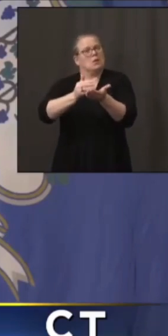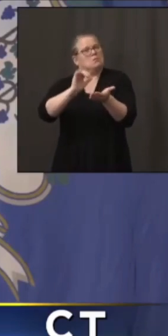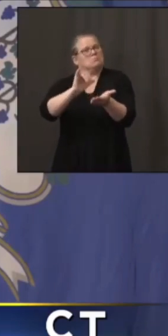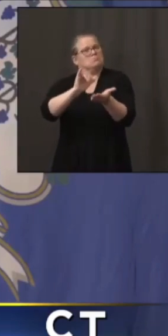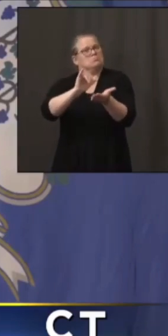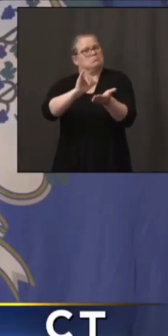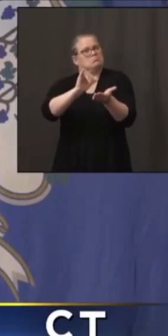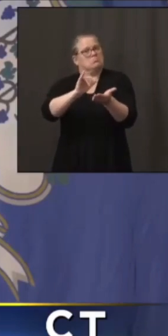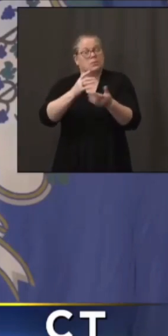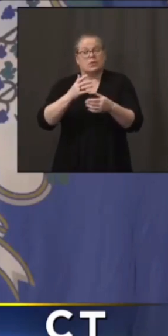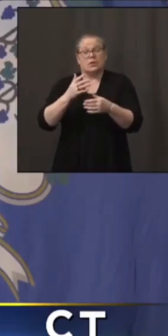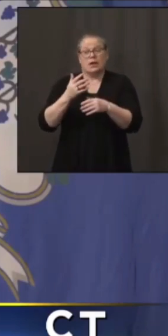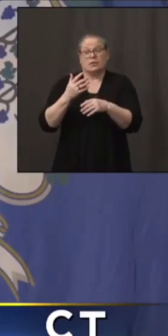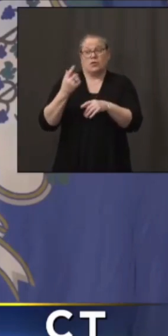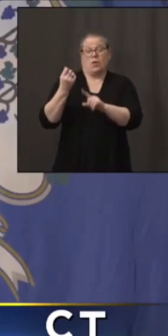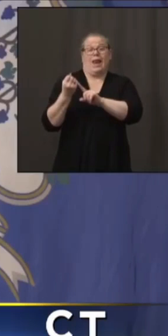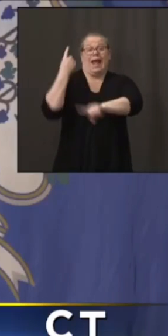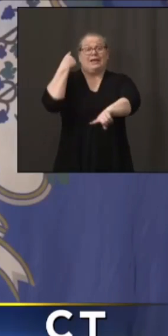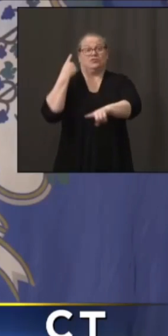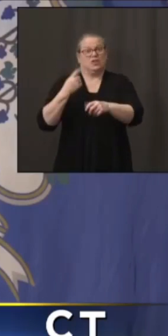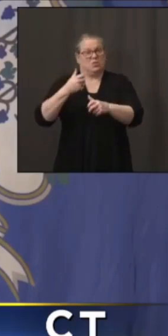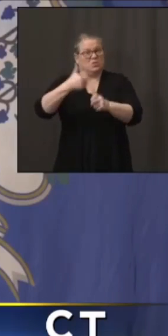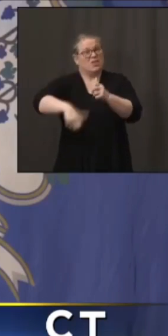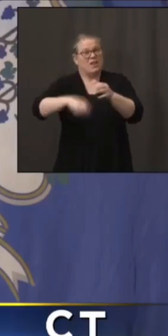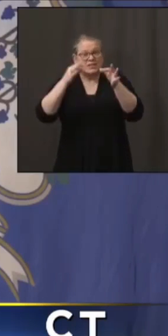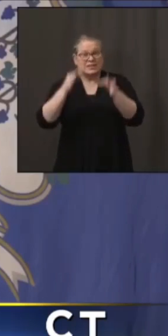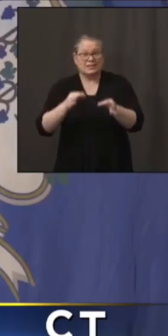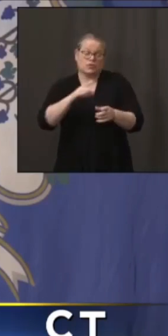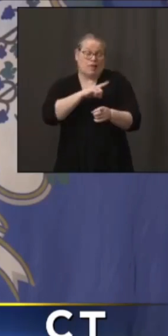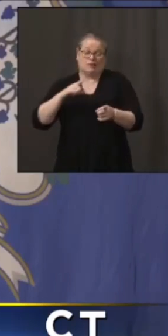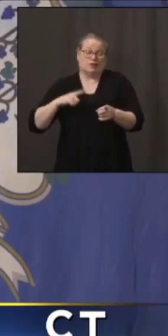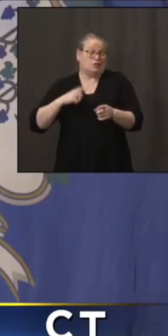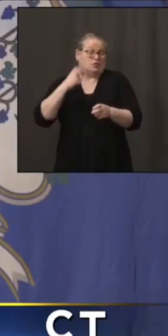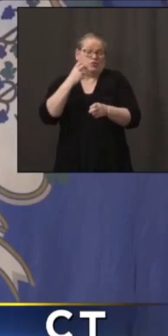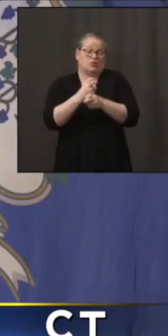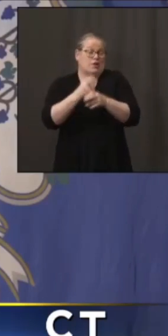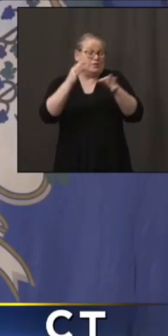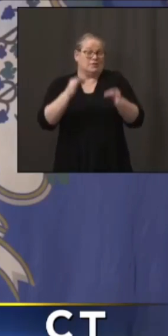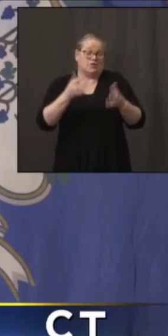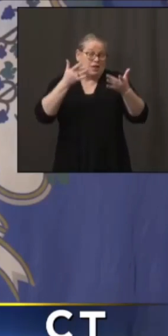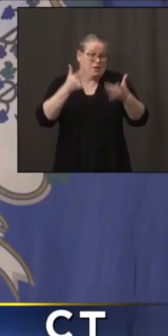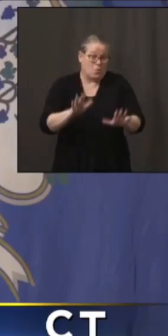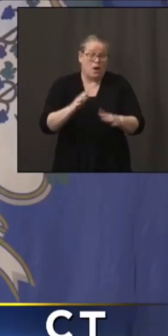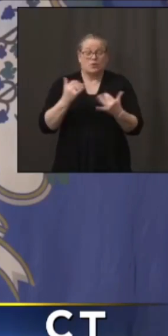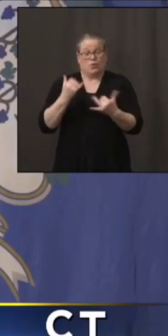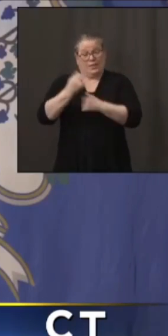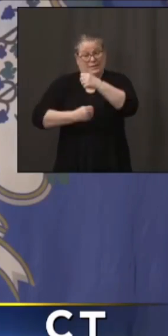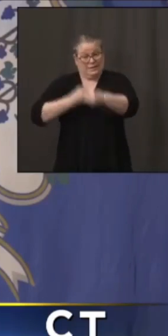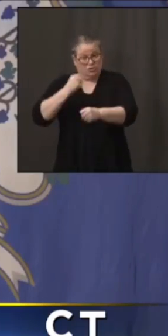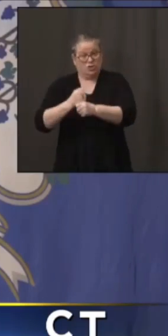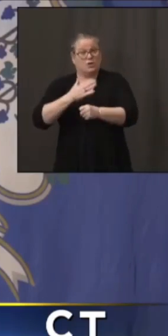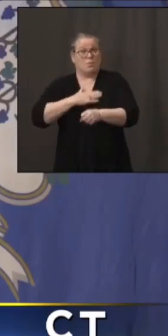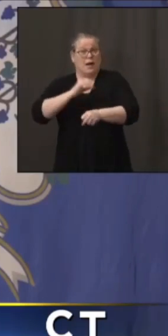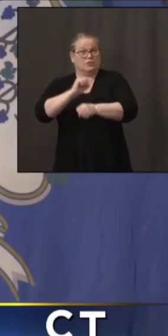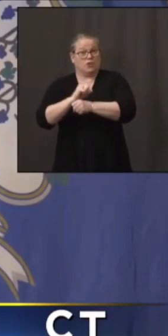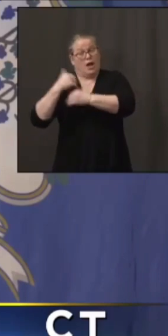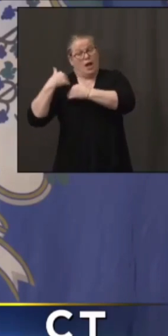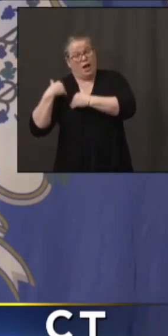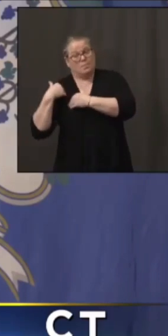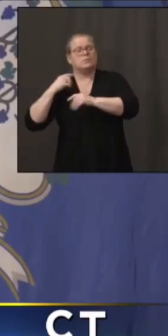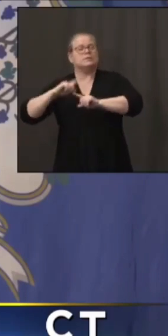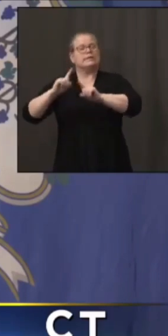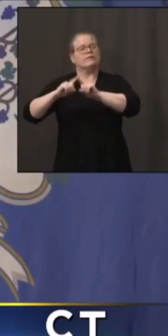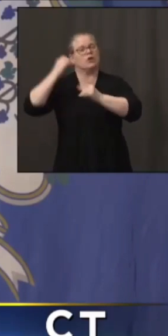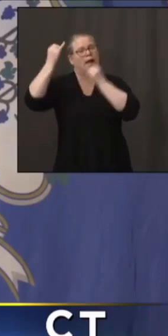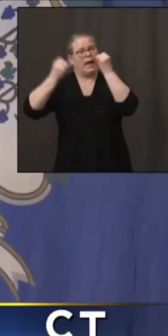decisions, and legislature didn't want to make a hard decision. So my job this year is to give them some other ideas that would